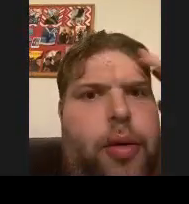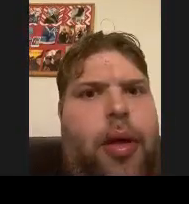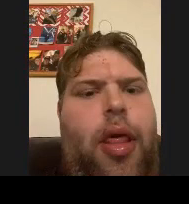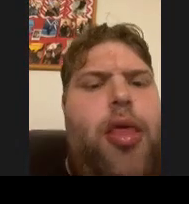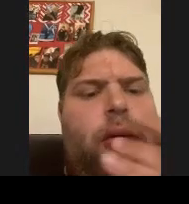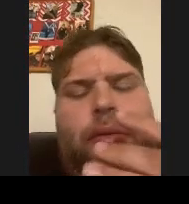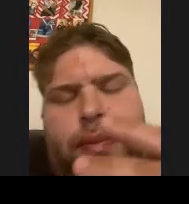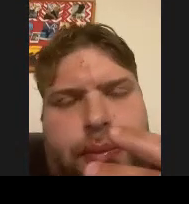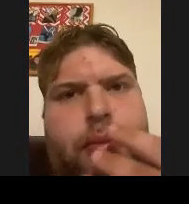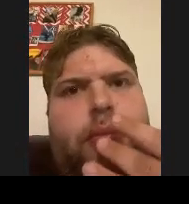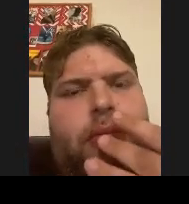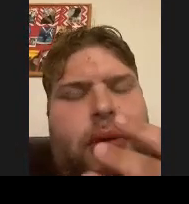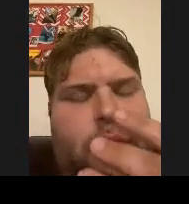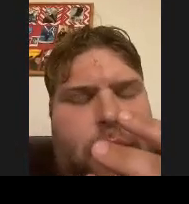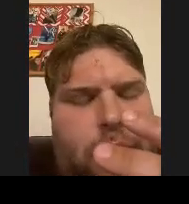So